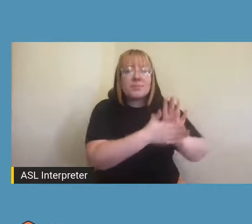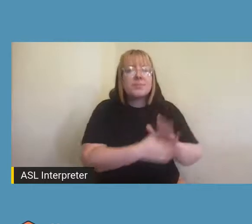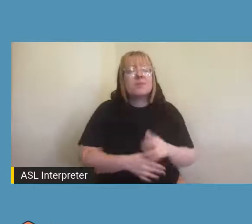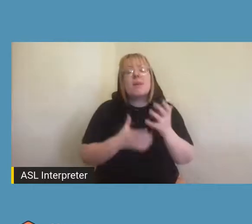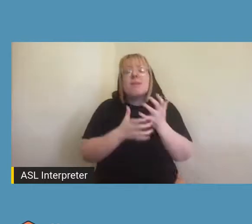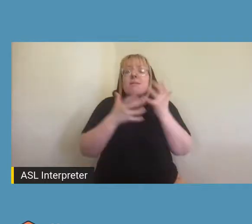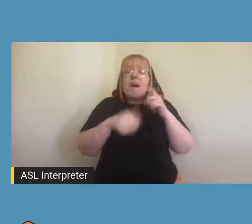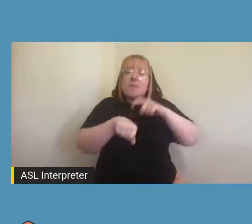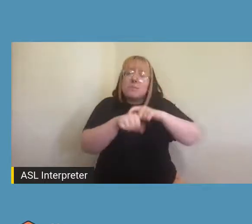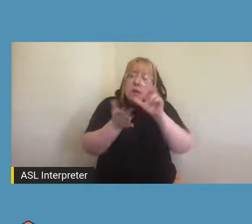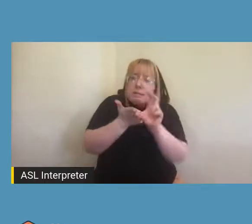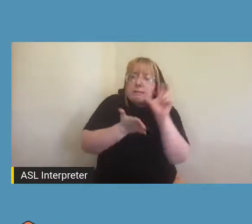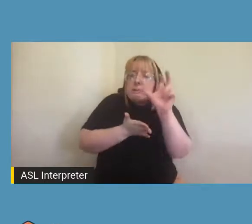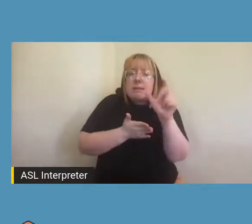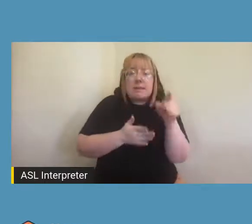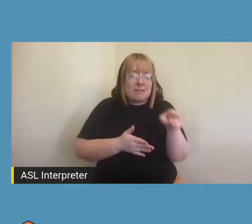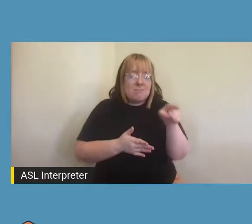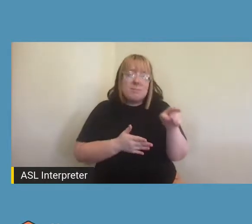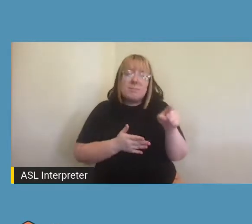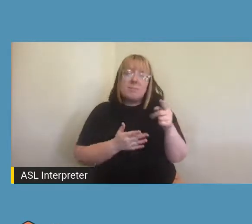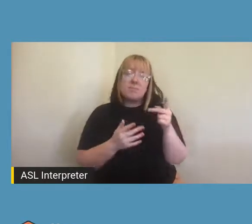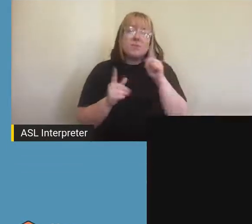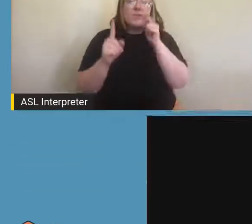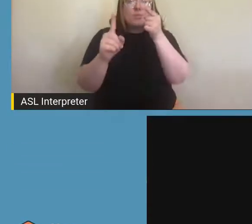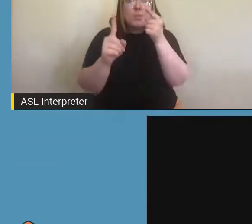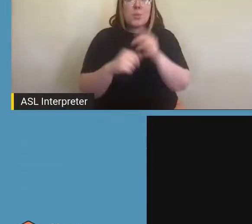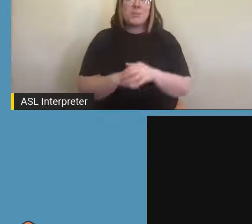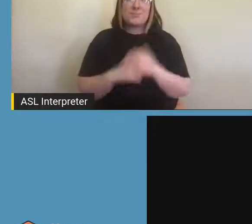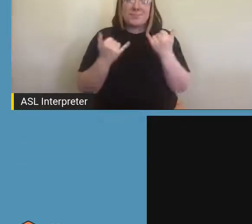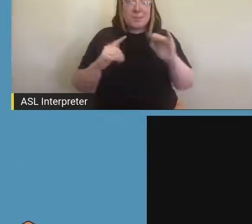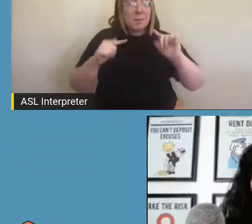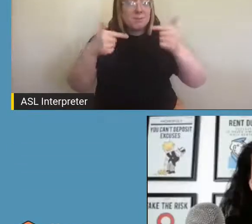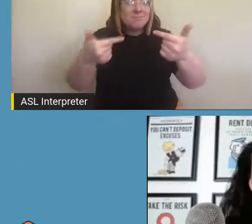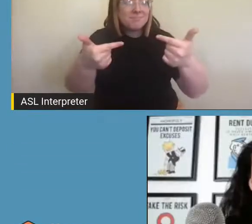Elena Valentine to begin our session.